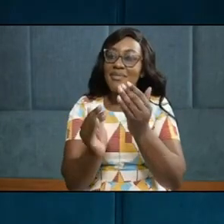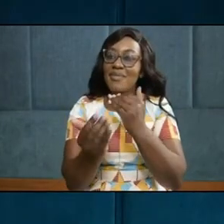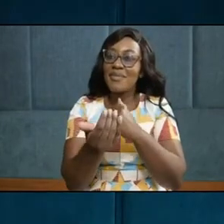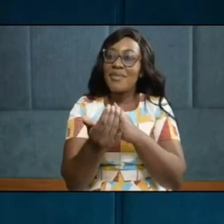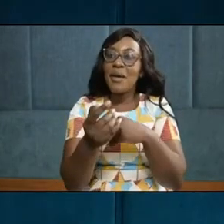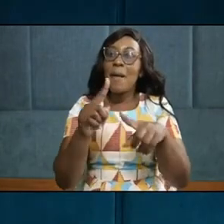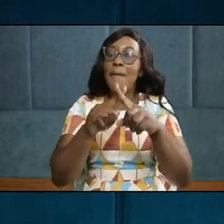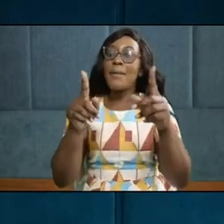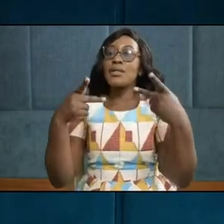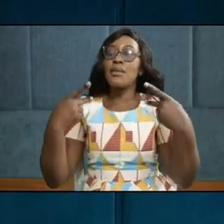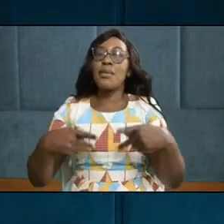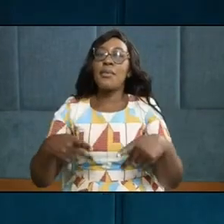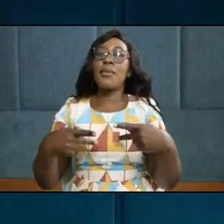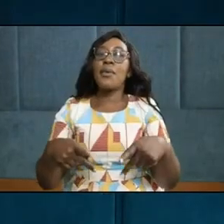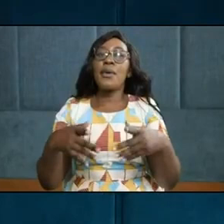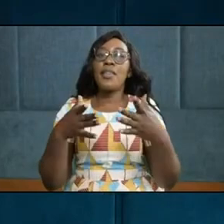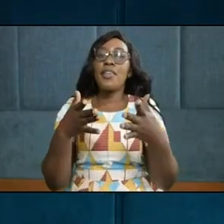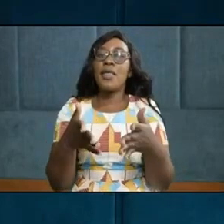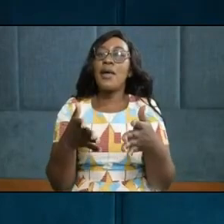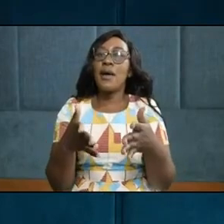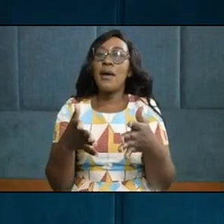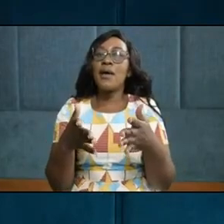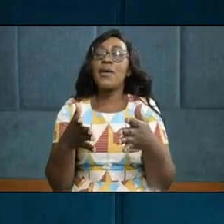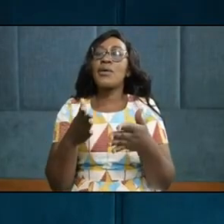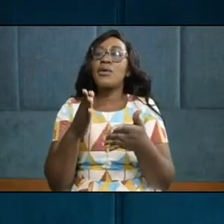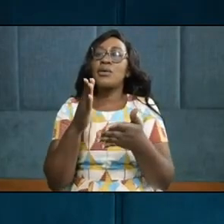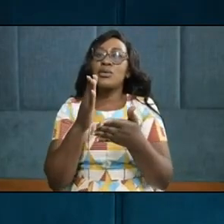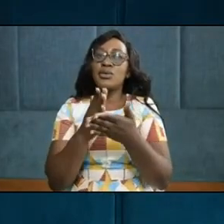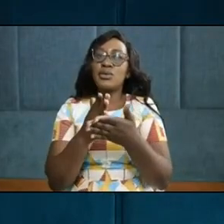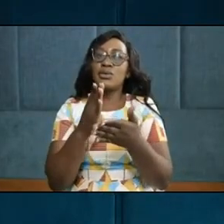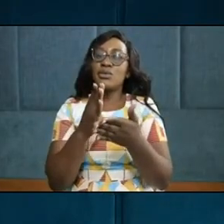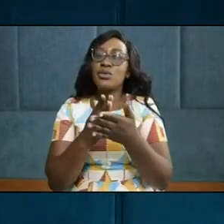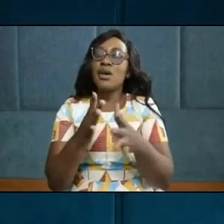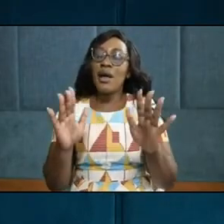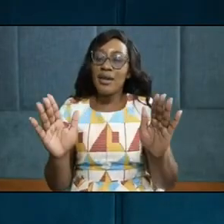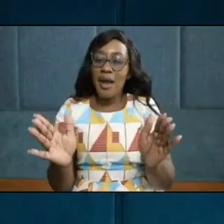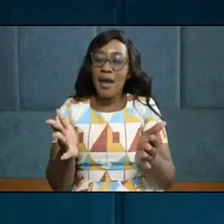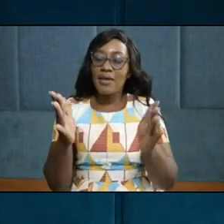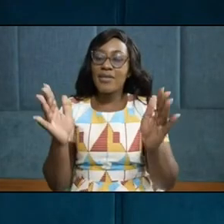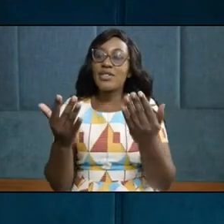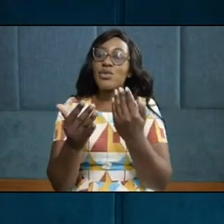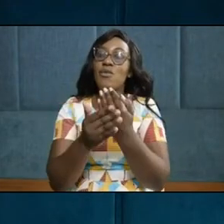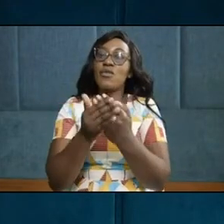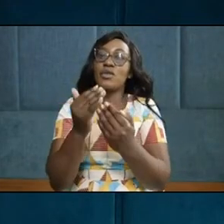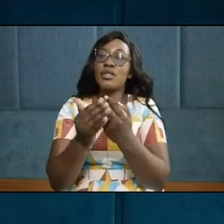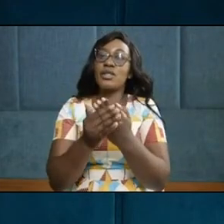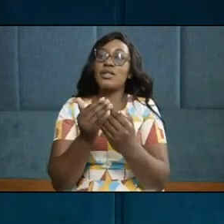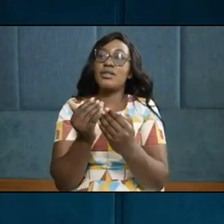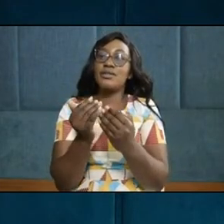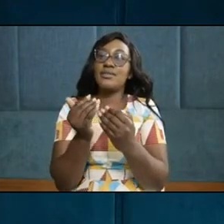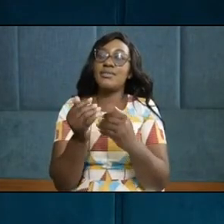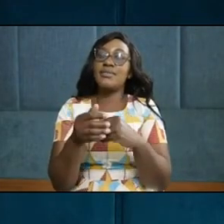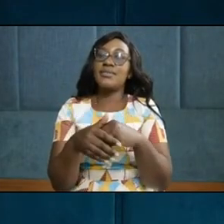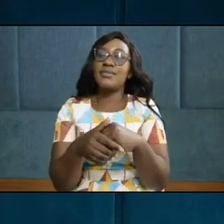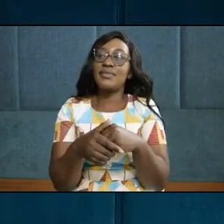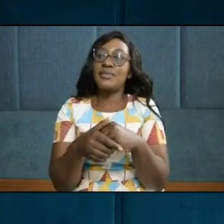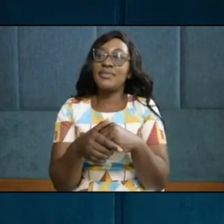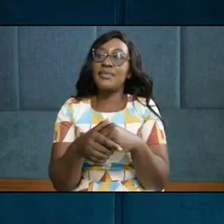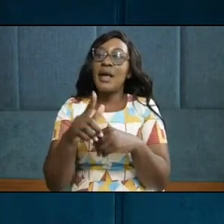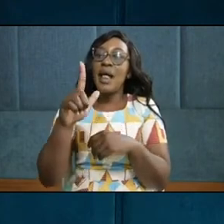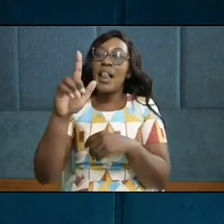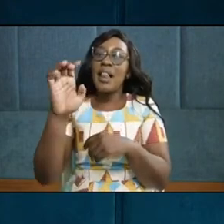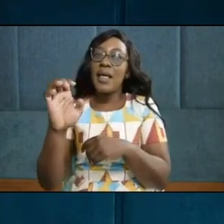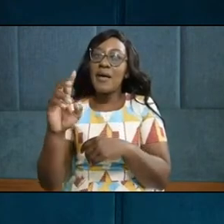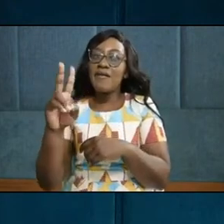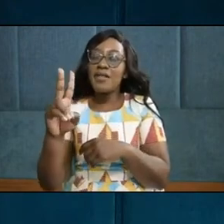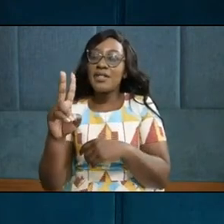people were really comforted, and they were encouraged. And so Eutychus was taken